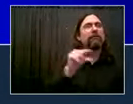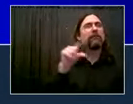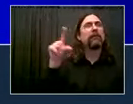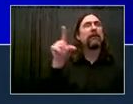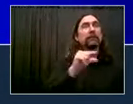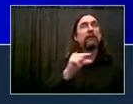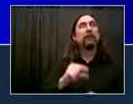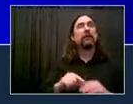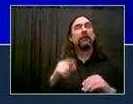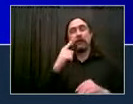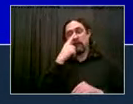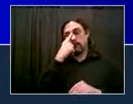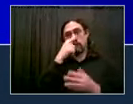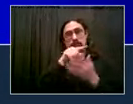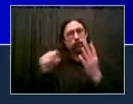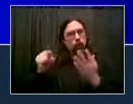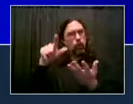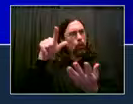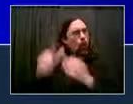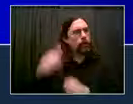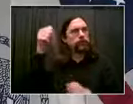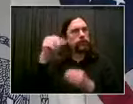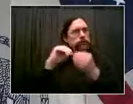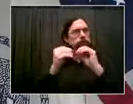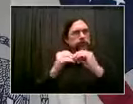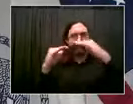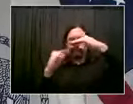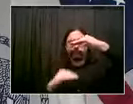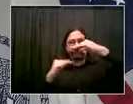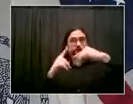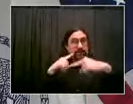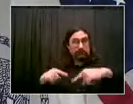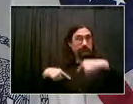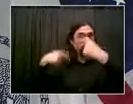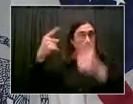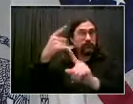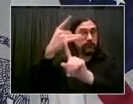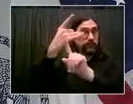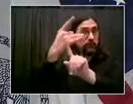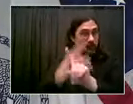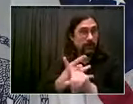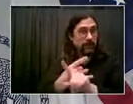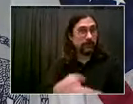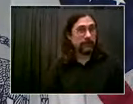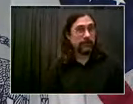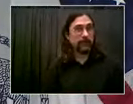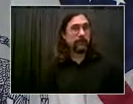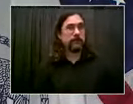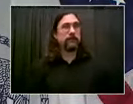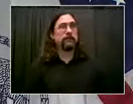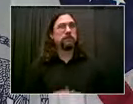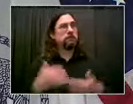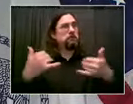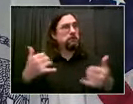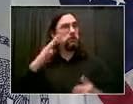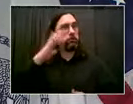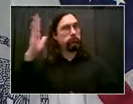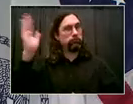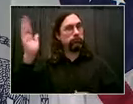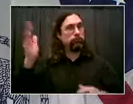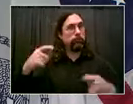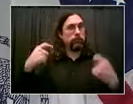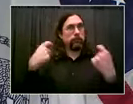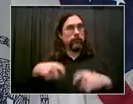1.13%. Absolutely amazing. Okay, few words in Spanish, and I'm going back to the reopening of our